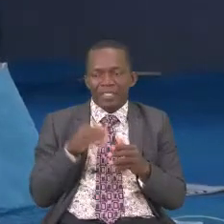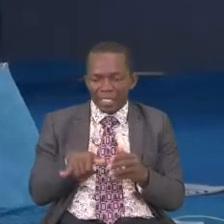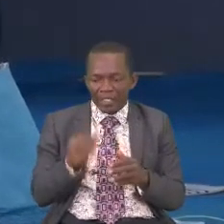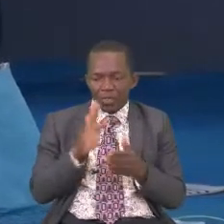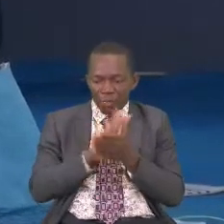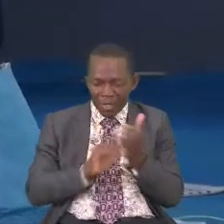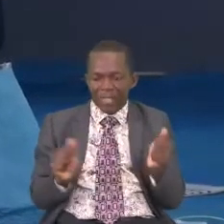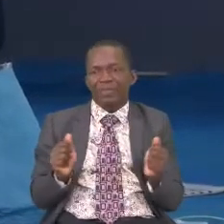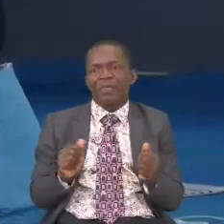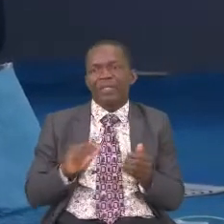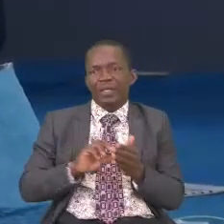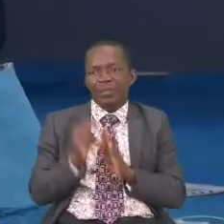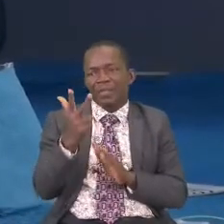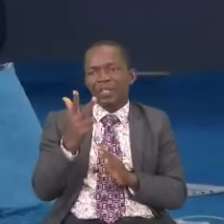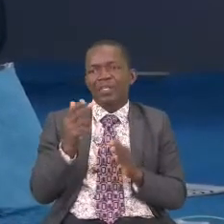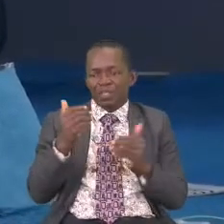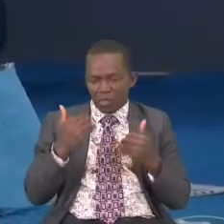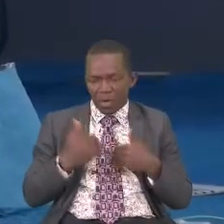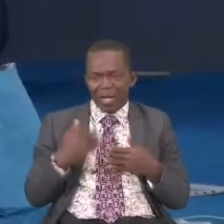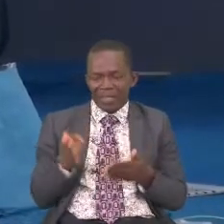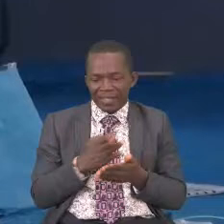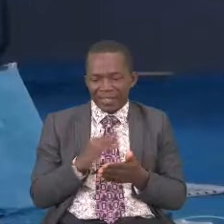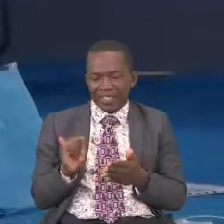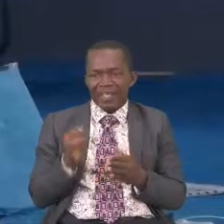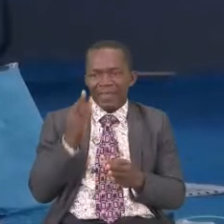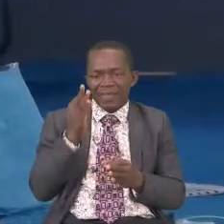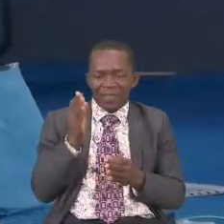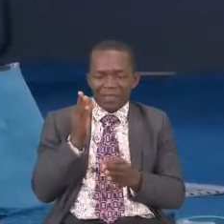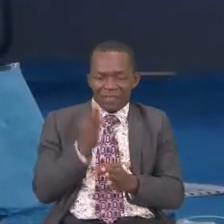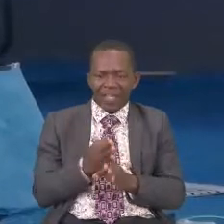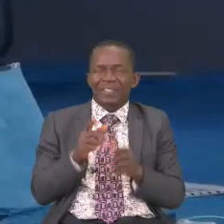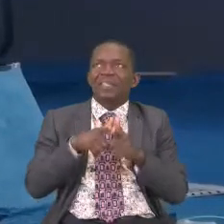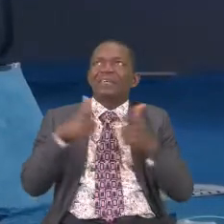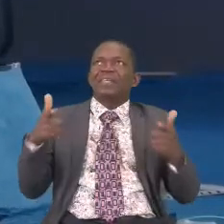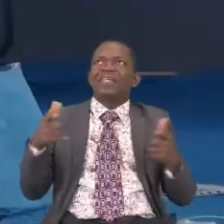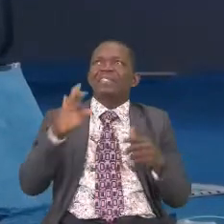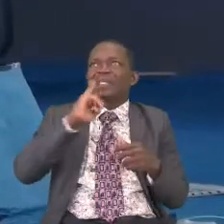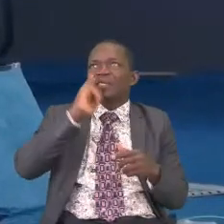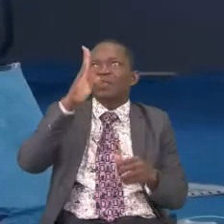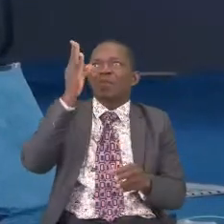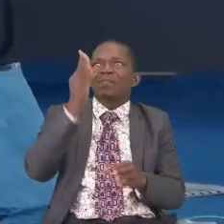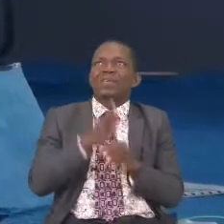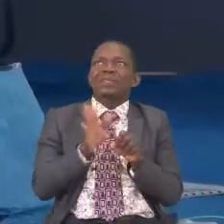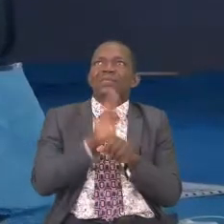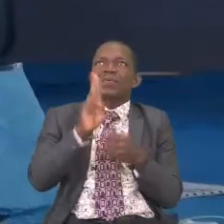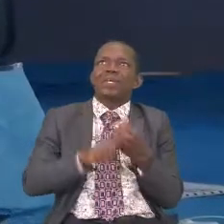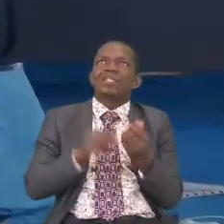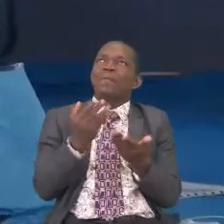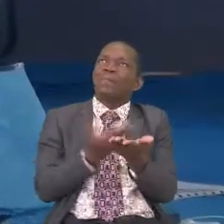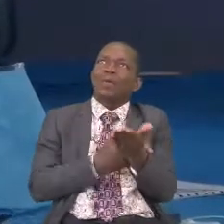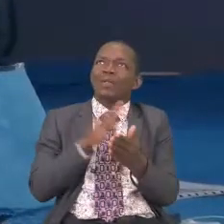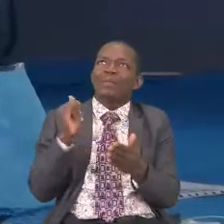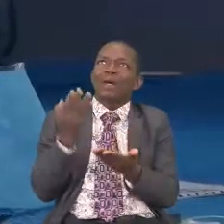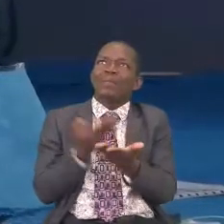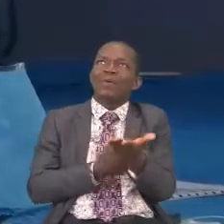have singing faith. Great is thy faithfulness. Morning by morning, the new every